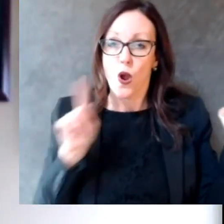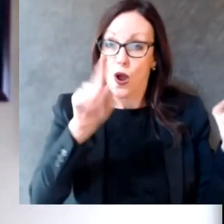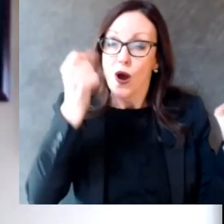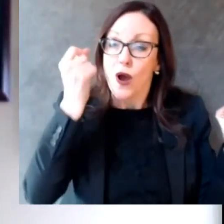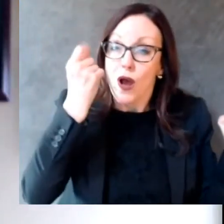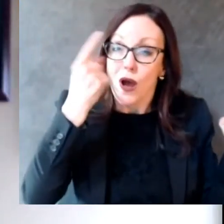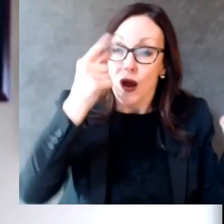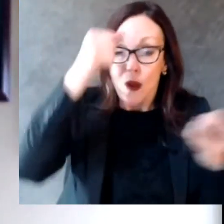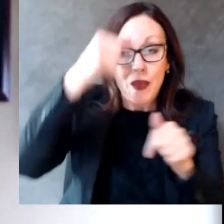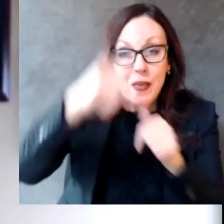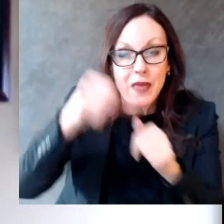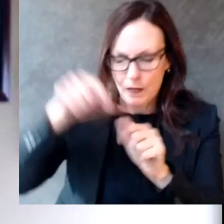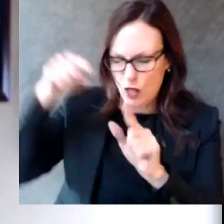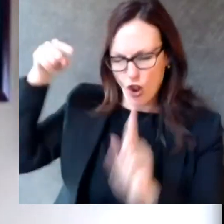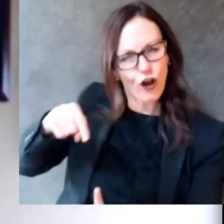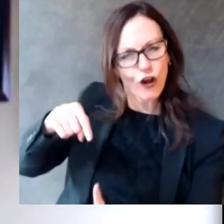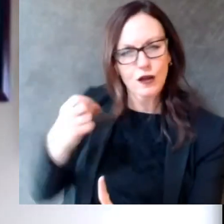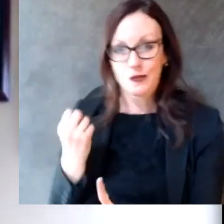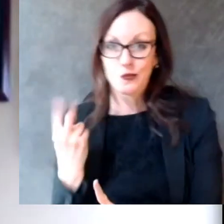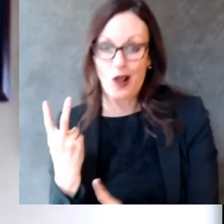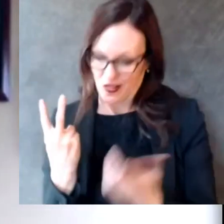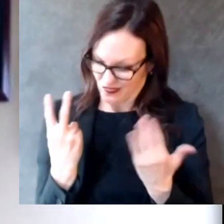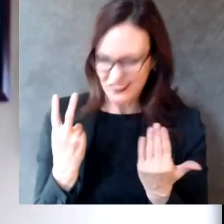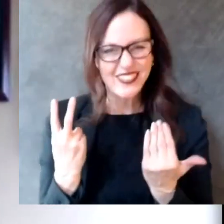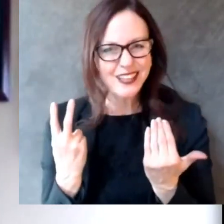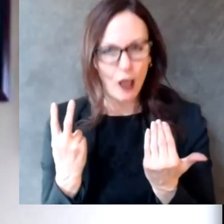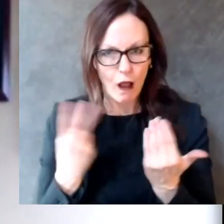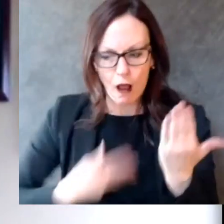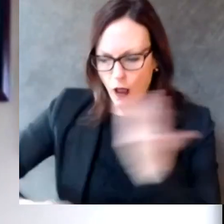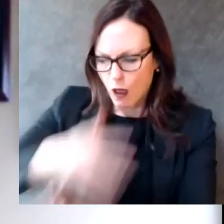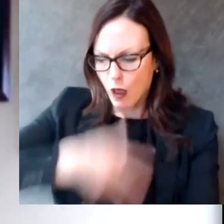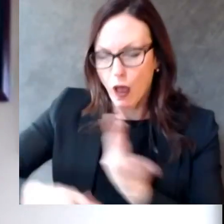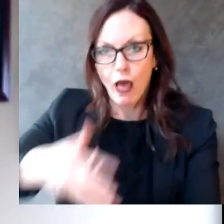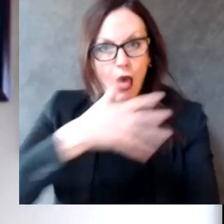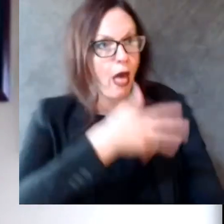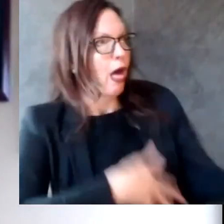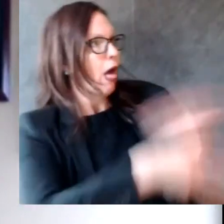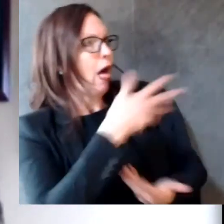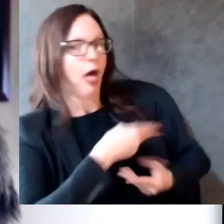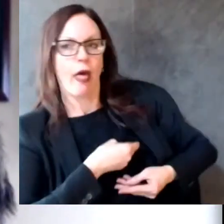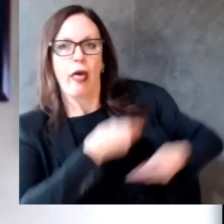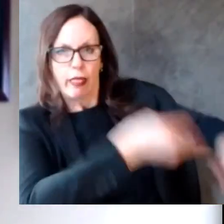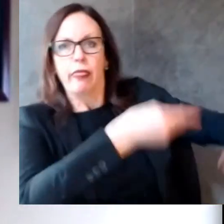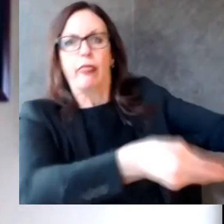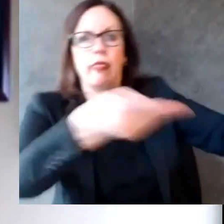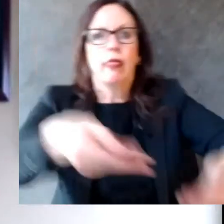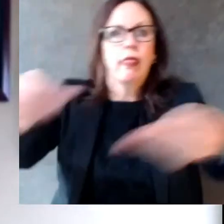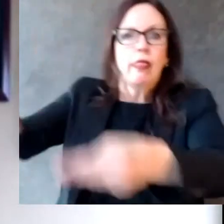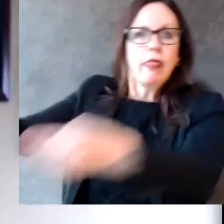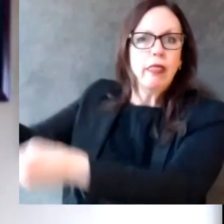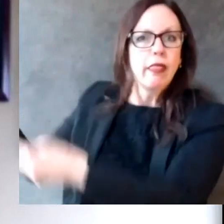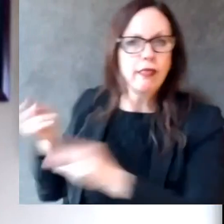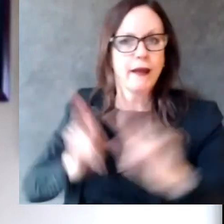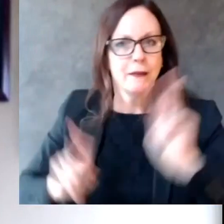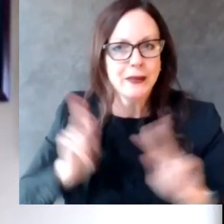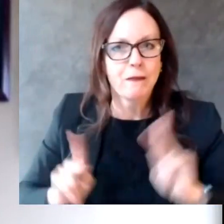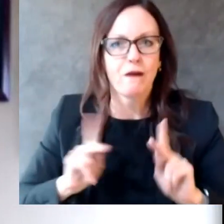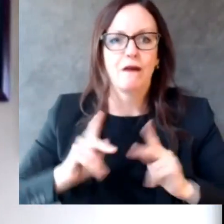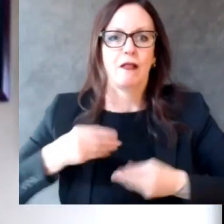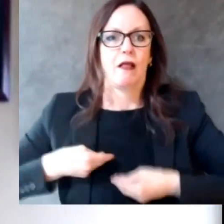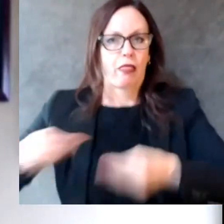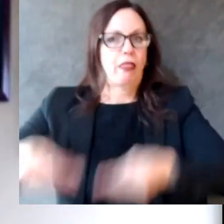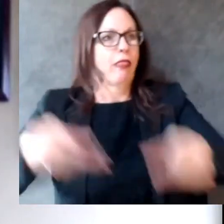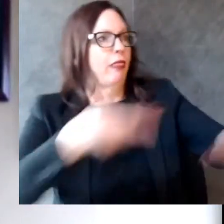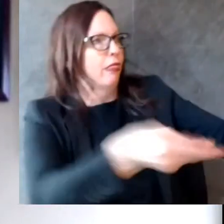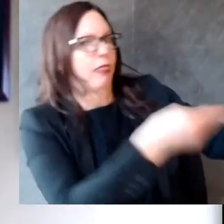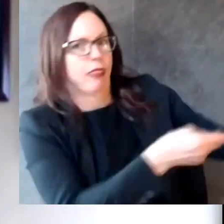to help. Not as much as if we took it all the way down to age 6 months or birth, right? But I